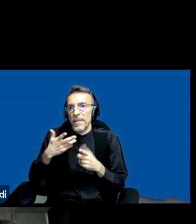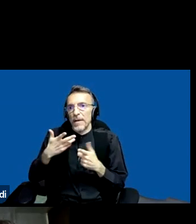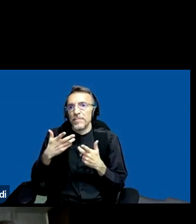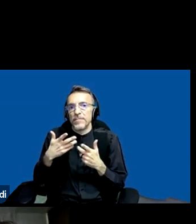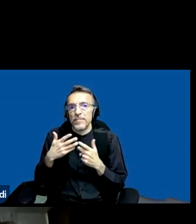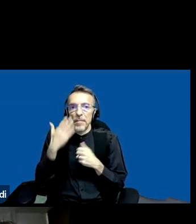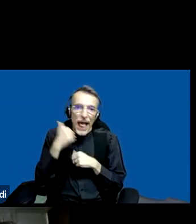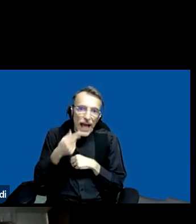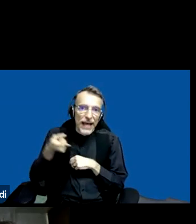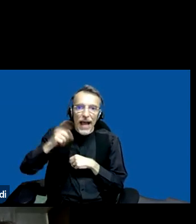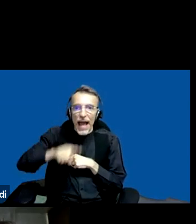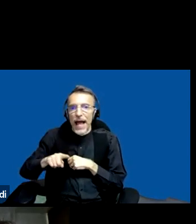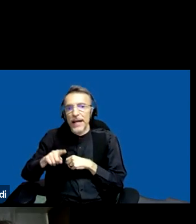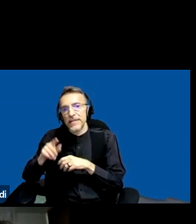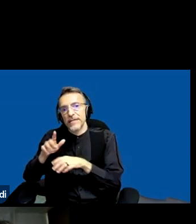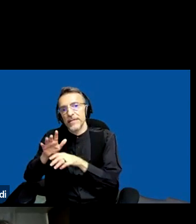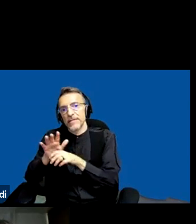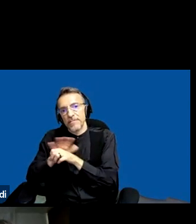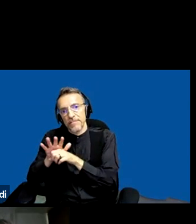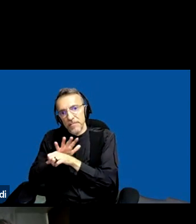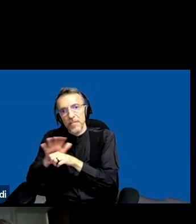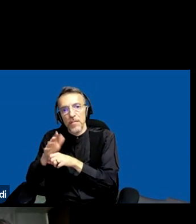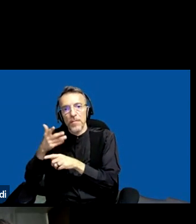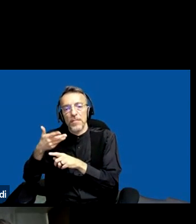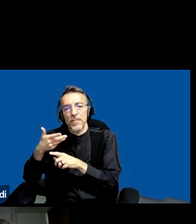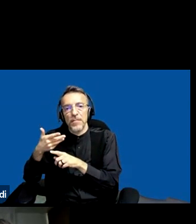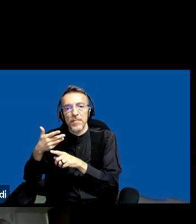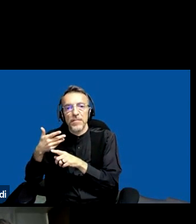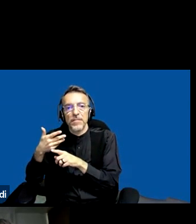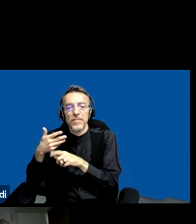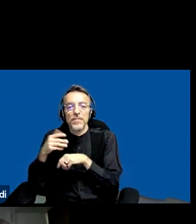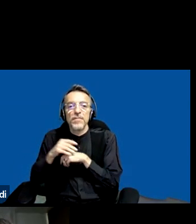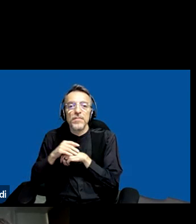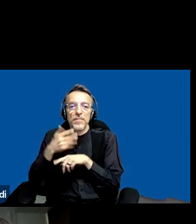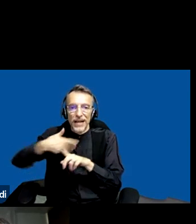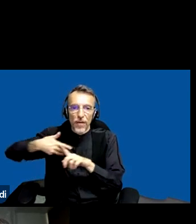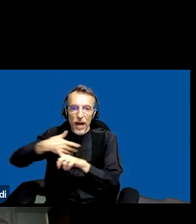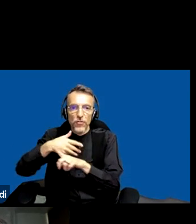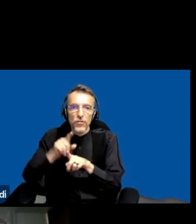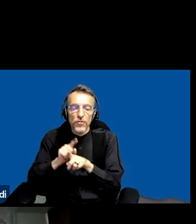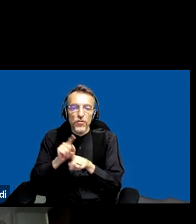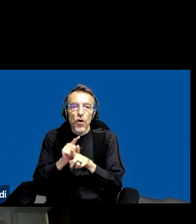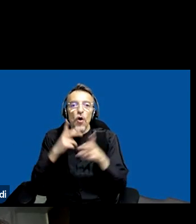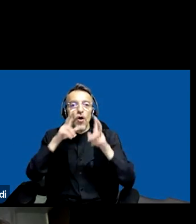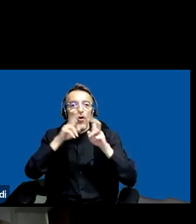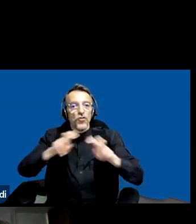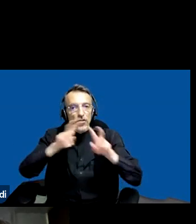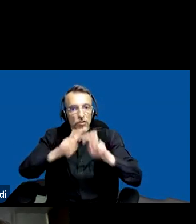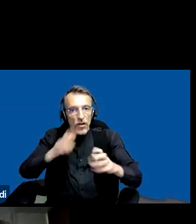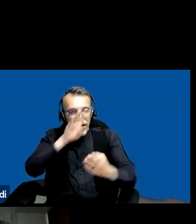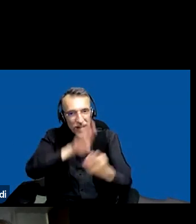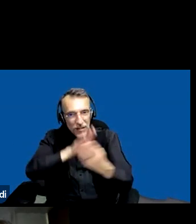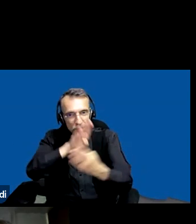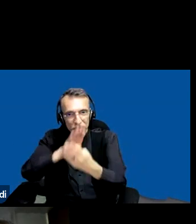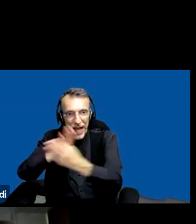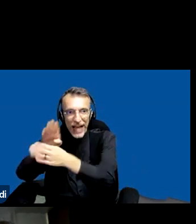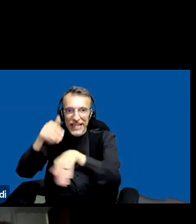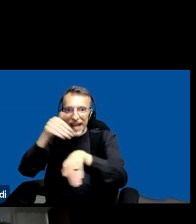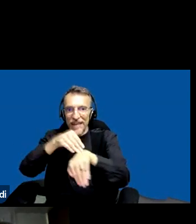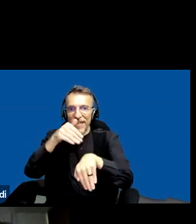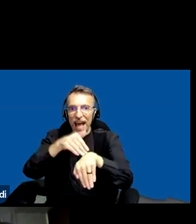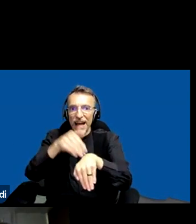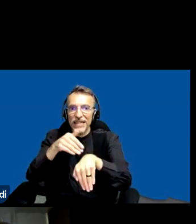as there's an embargo, particularly on there's difficulties in conducting face-to-face research at the moment. And he